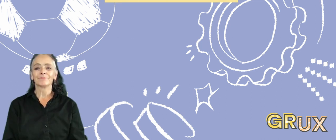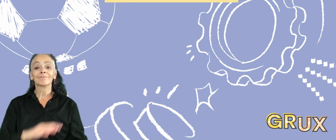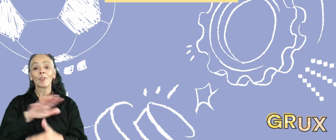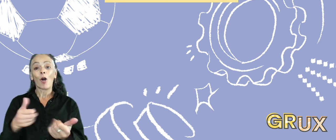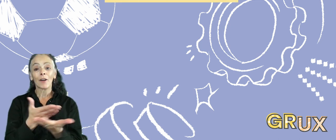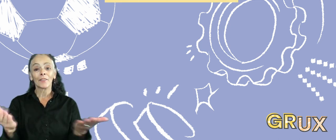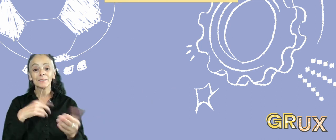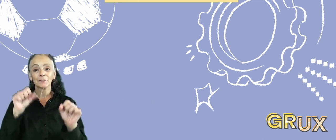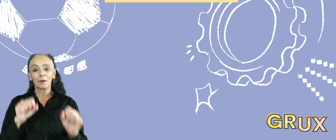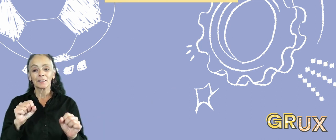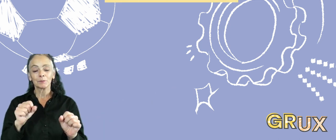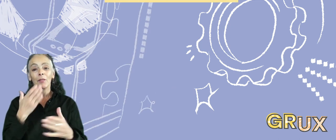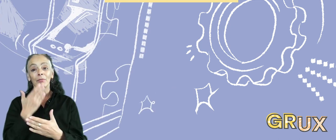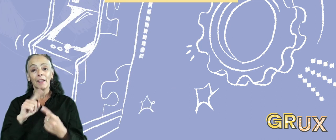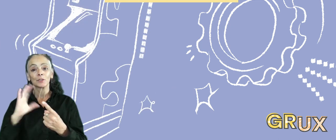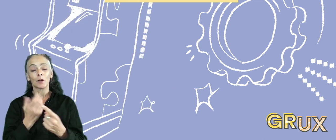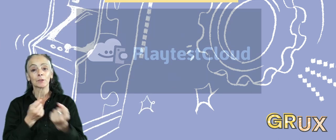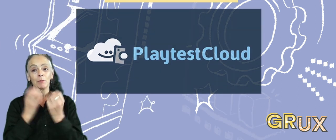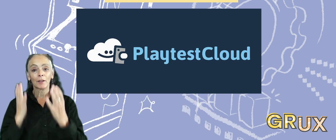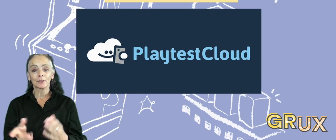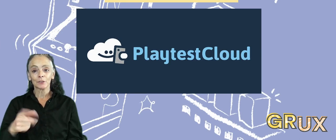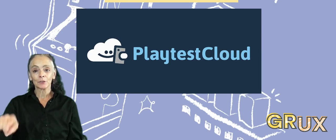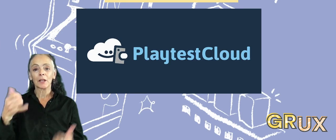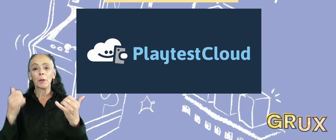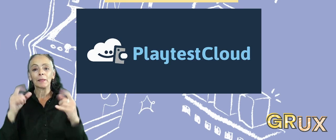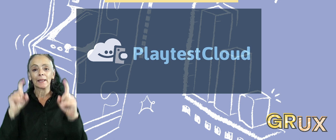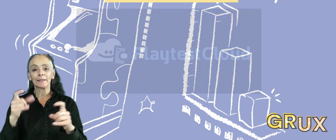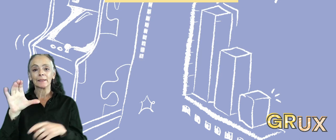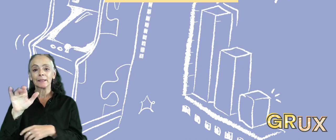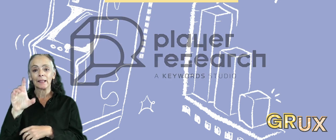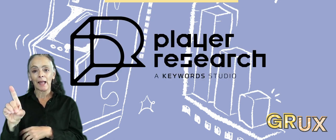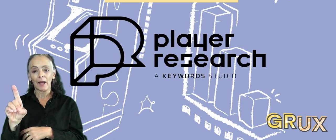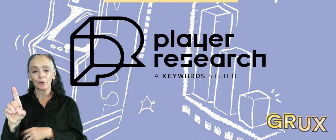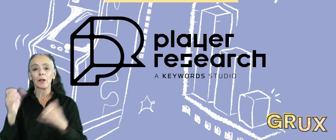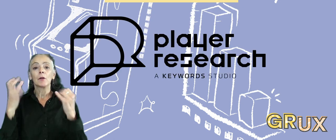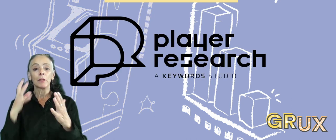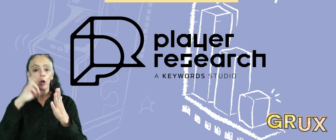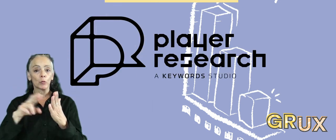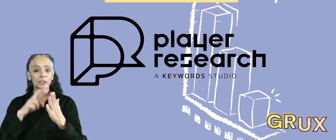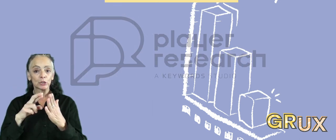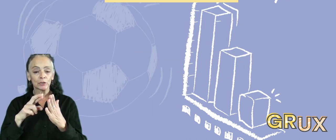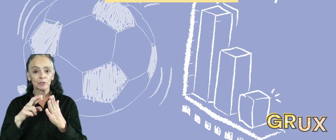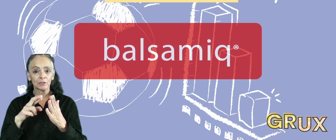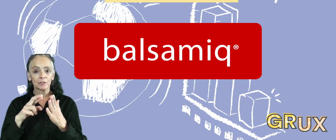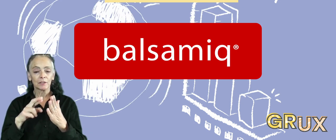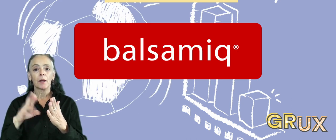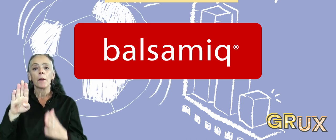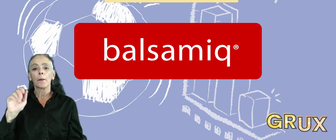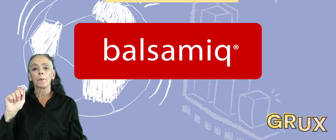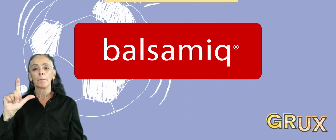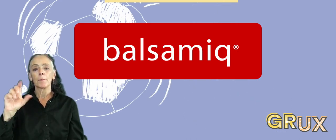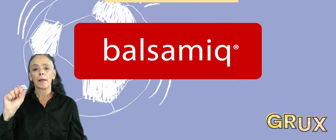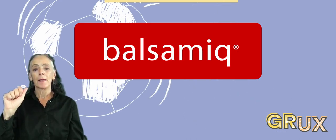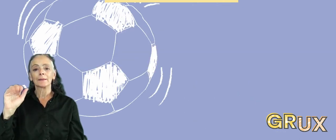All this is possible thanks to our sponsors, Playtest Cloud, Player Research,